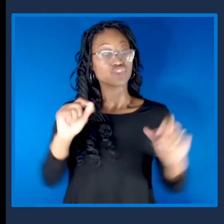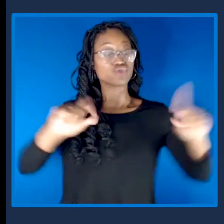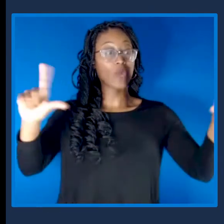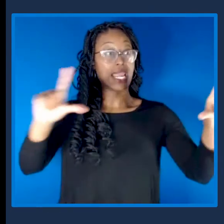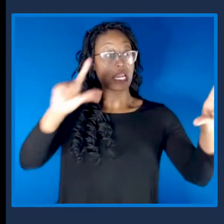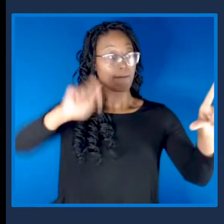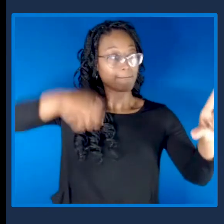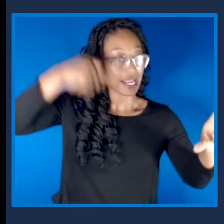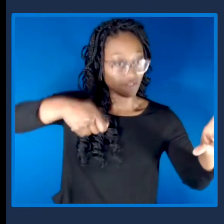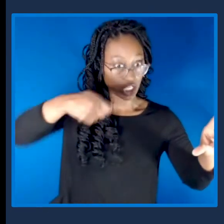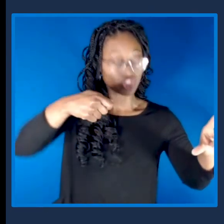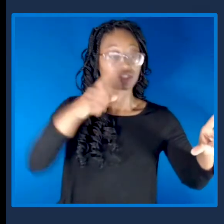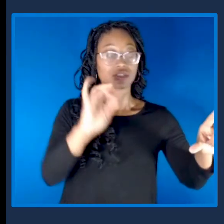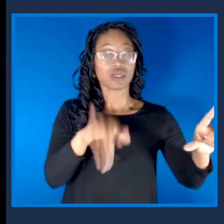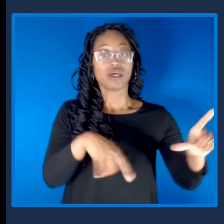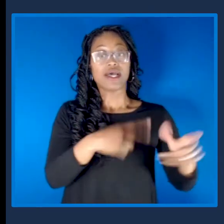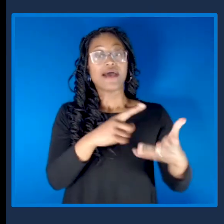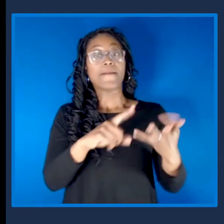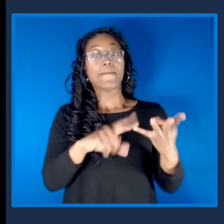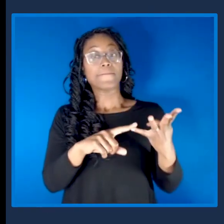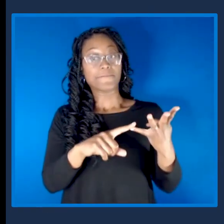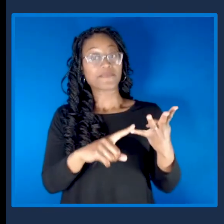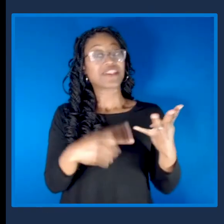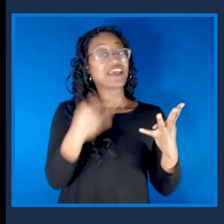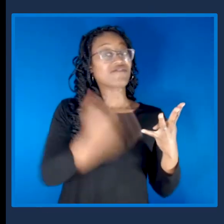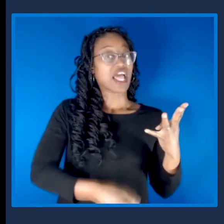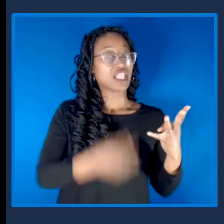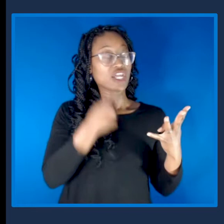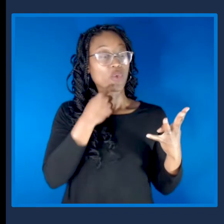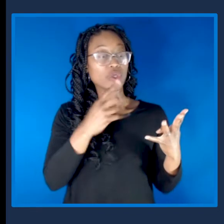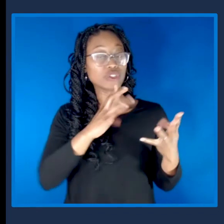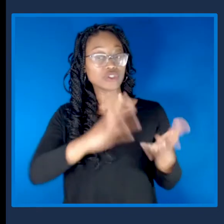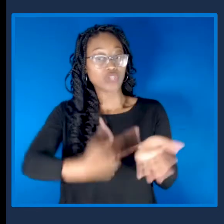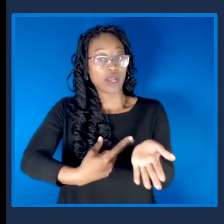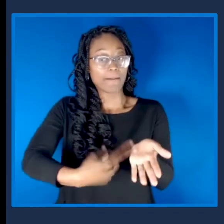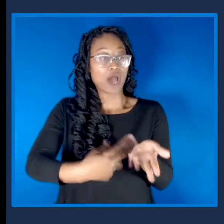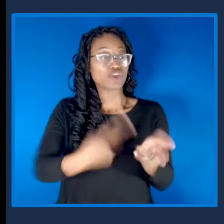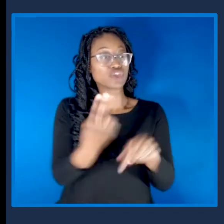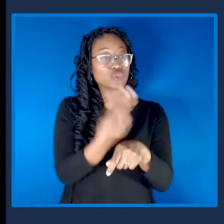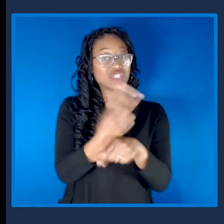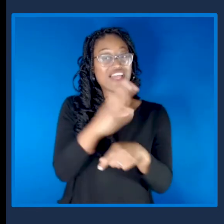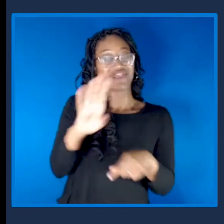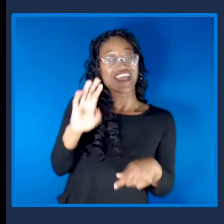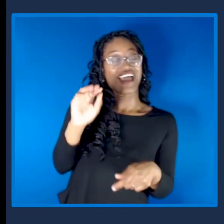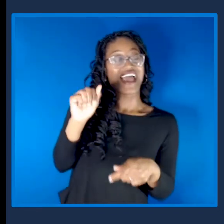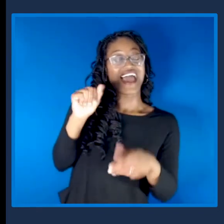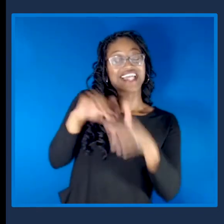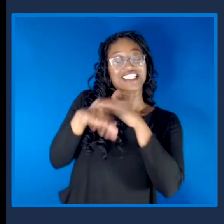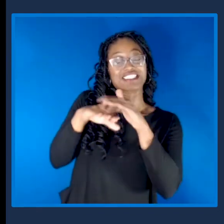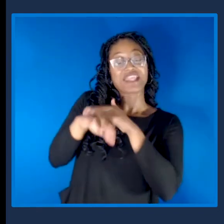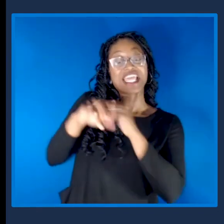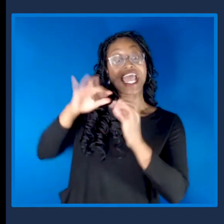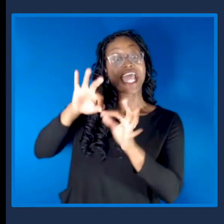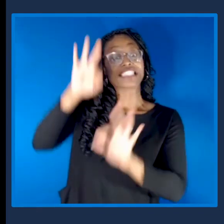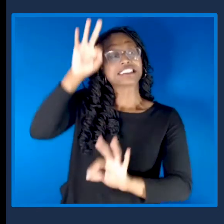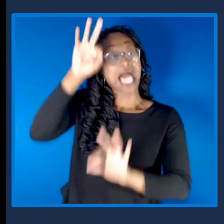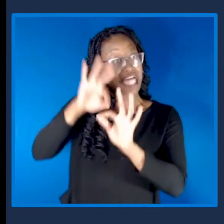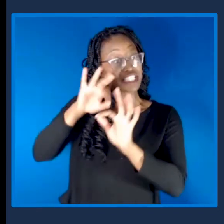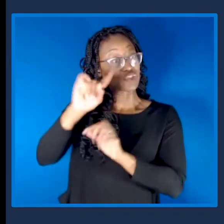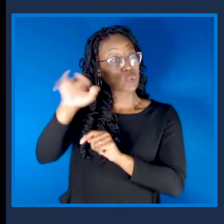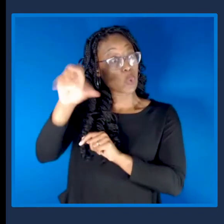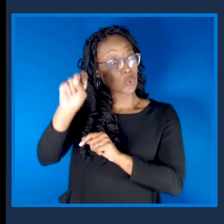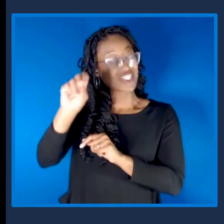talk and finally look at using the Accessibility Insights tool to find and